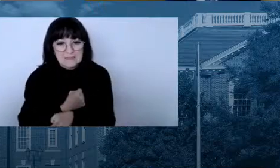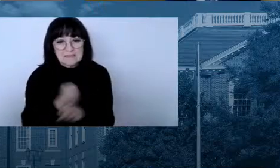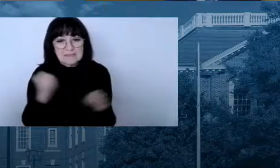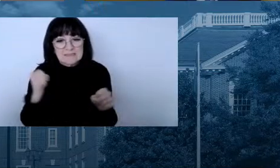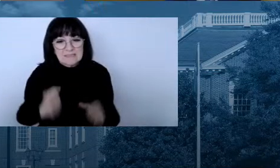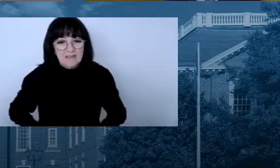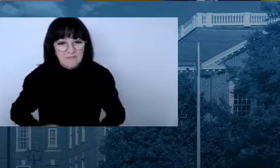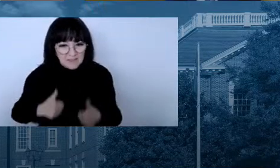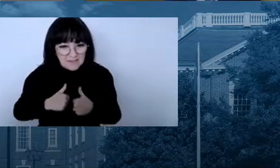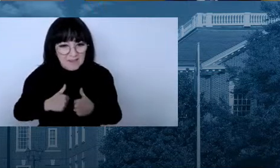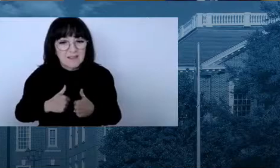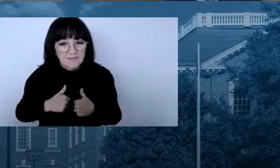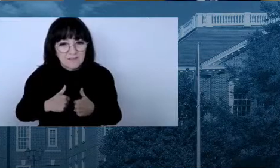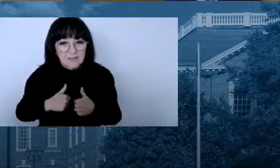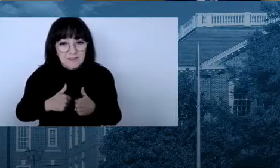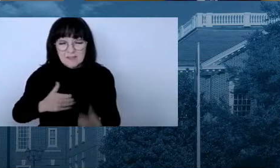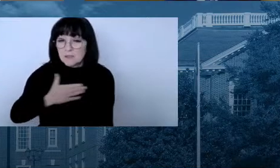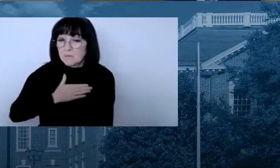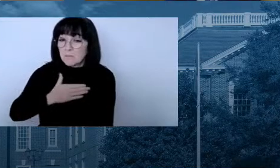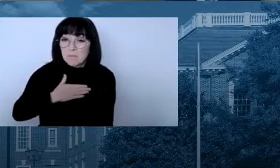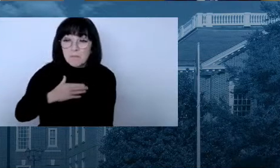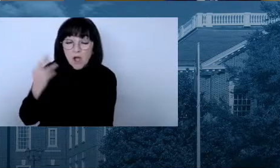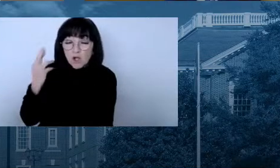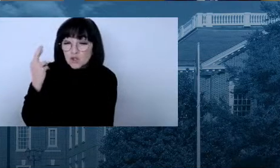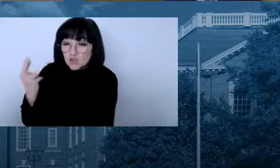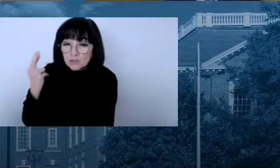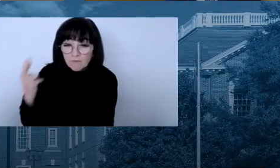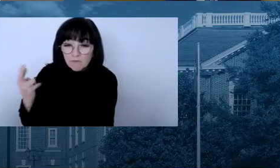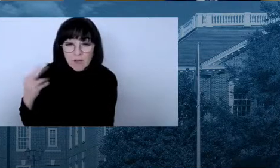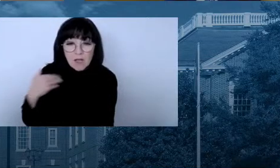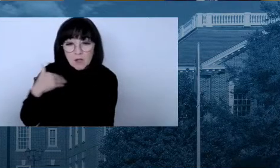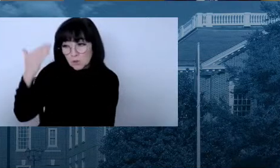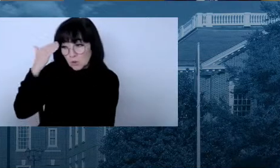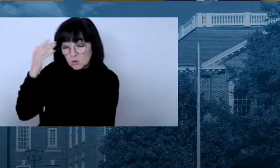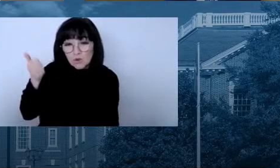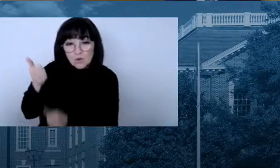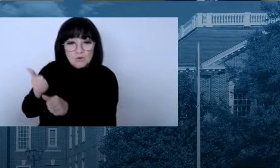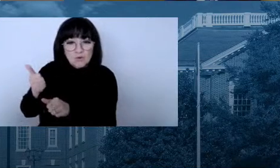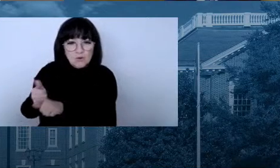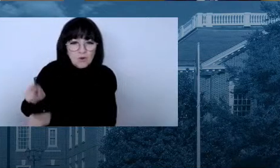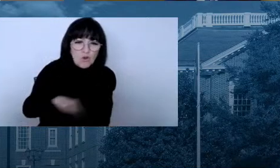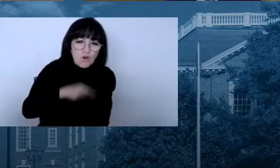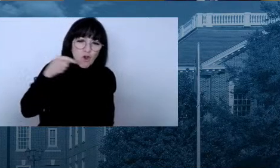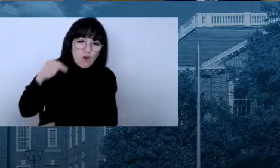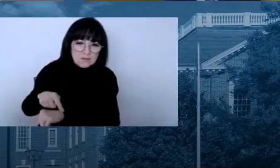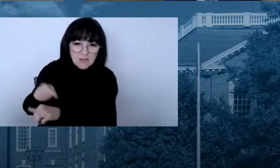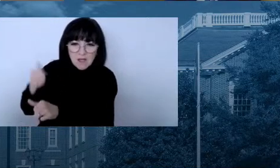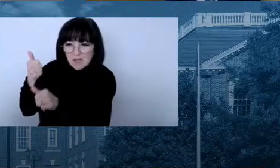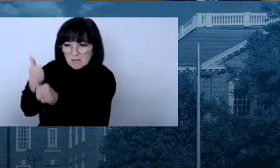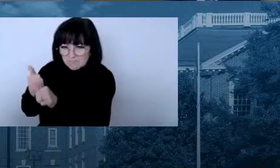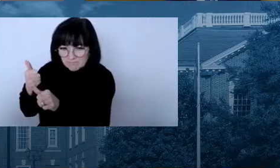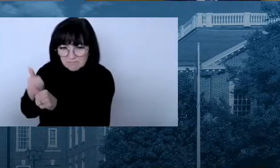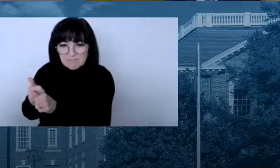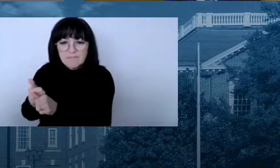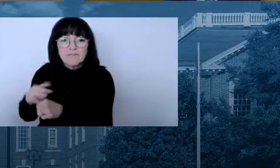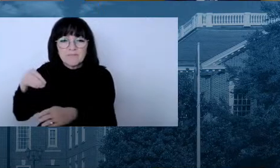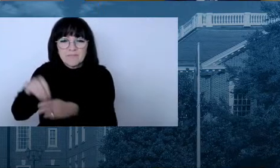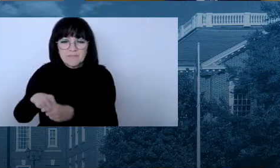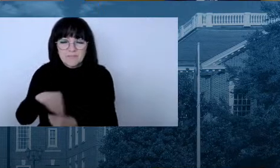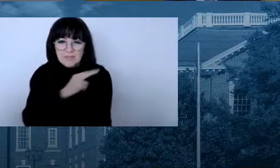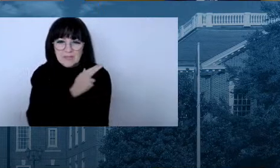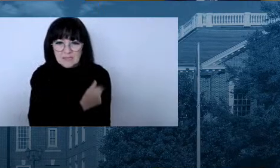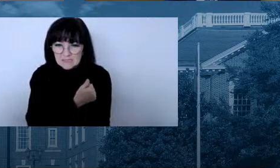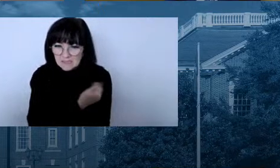need. I have a good friend, I've known him forever. He was hospitalized, he's immunocompromised, he's a good friend to all of